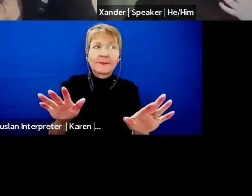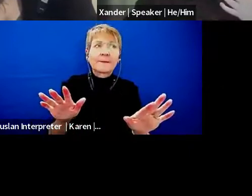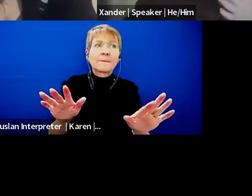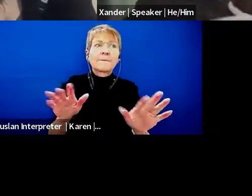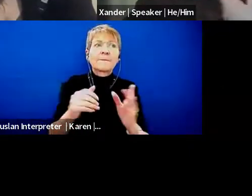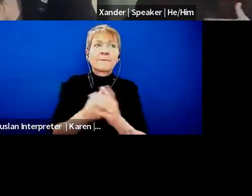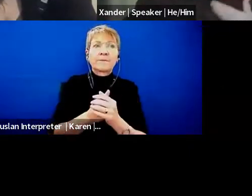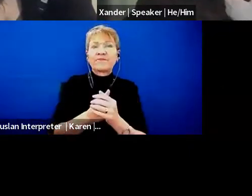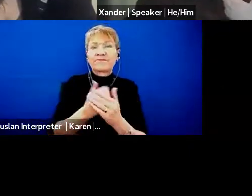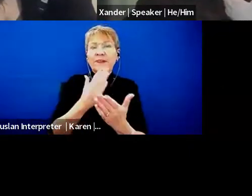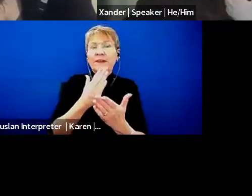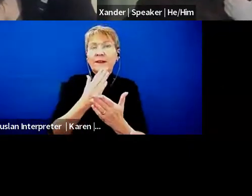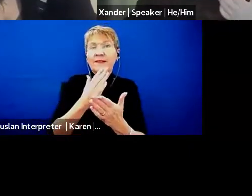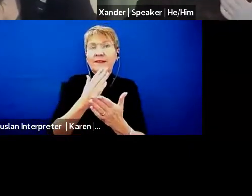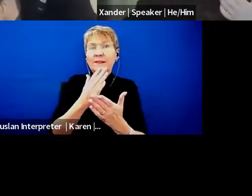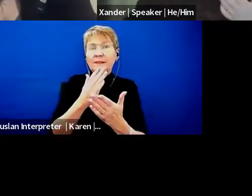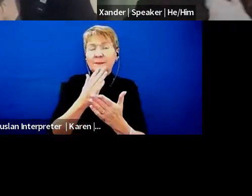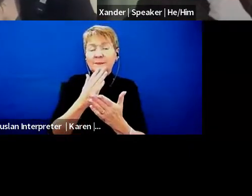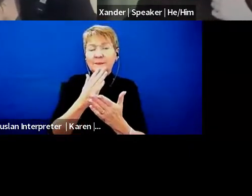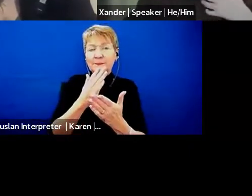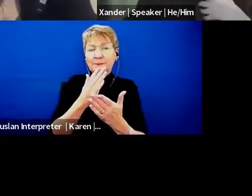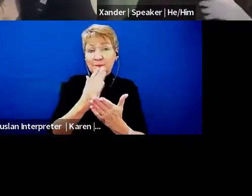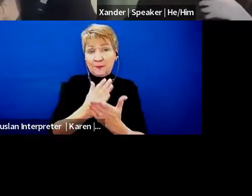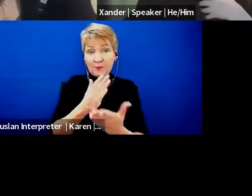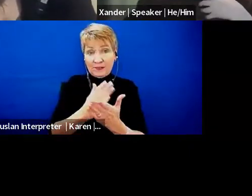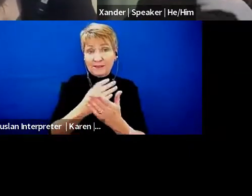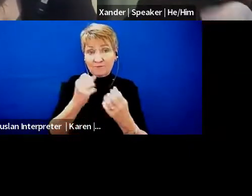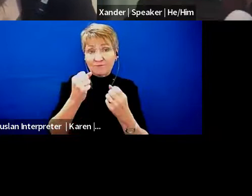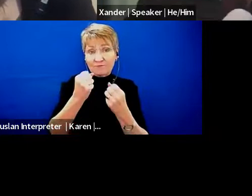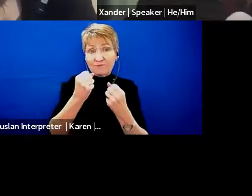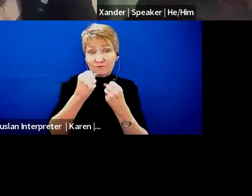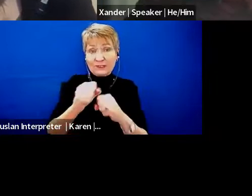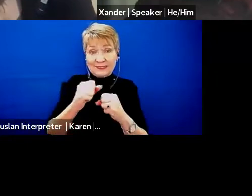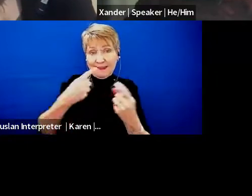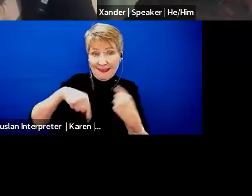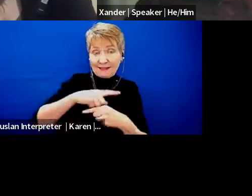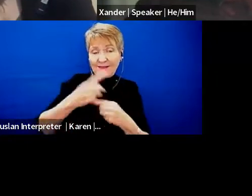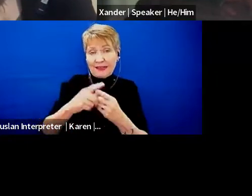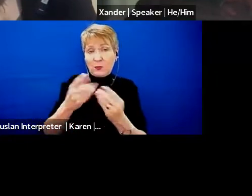It's just so that it protects us and you.